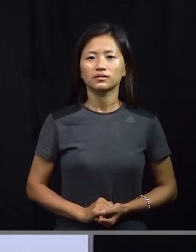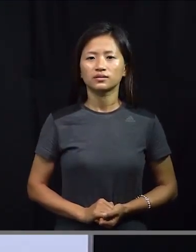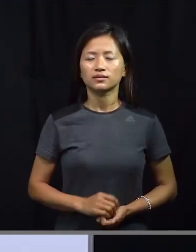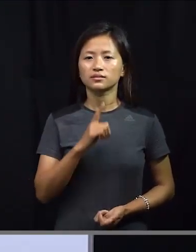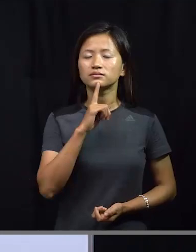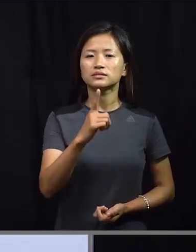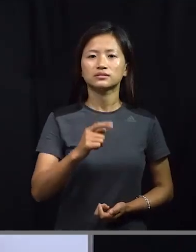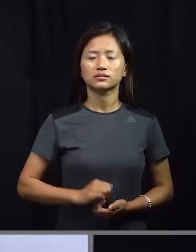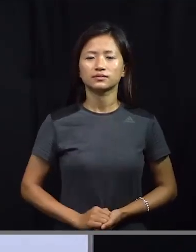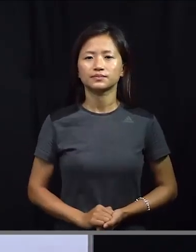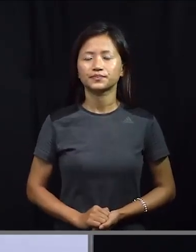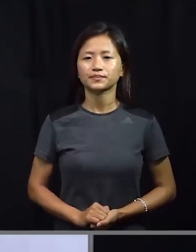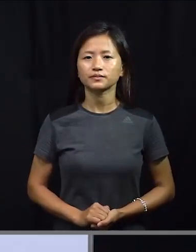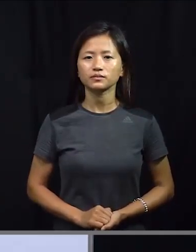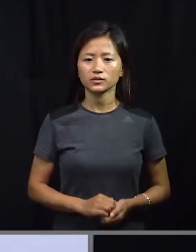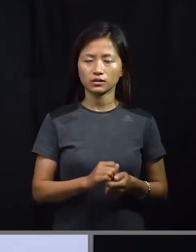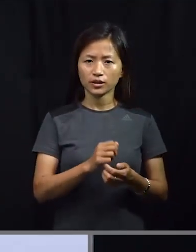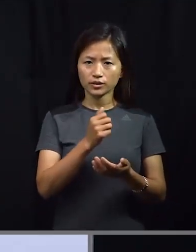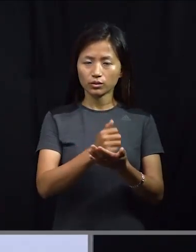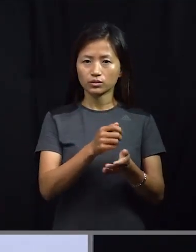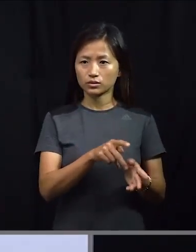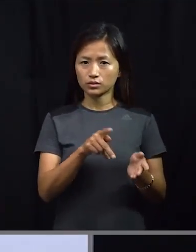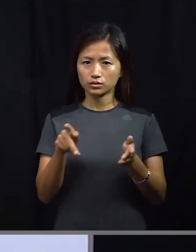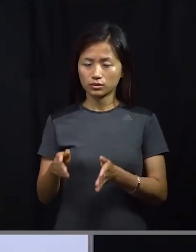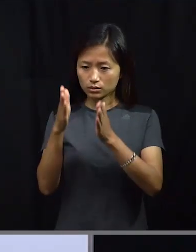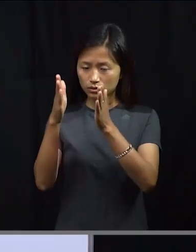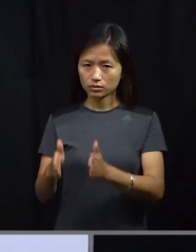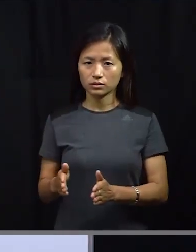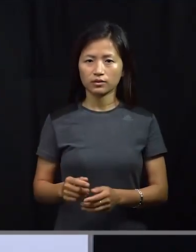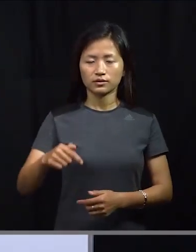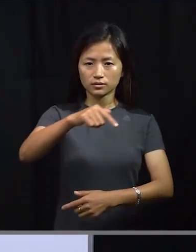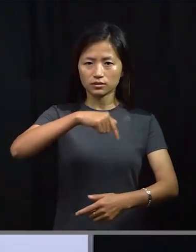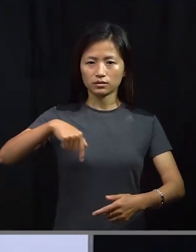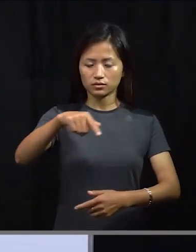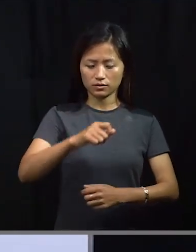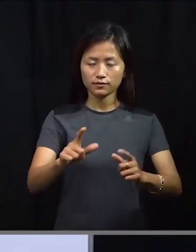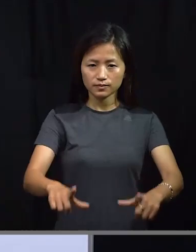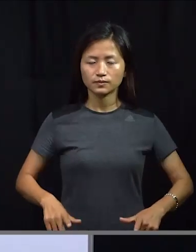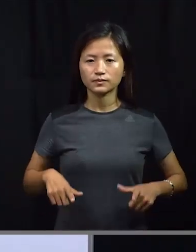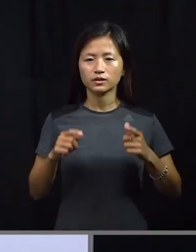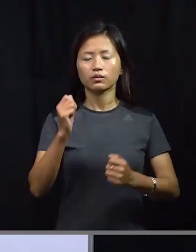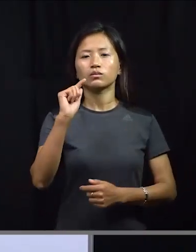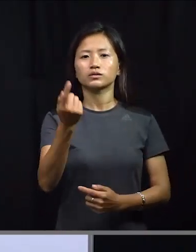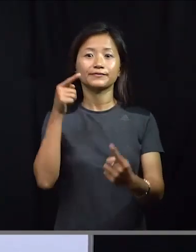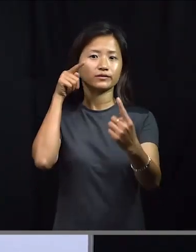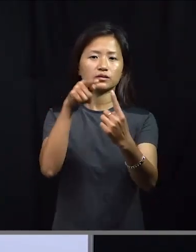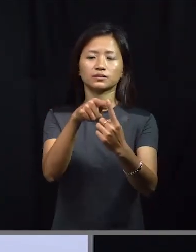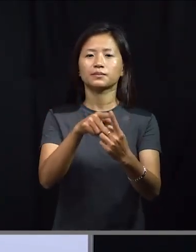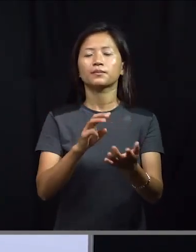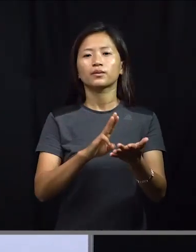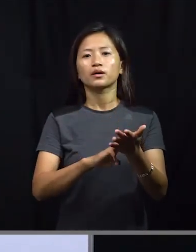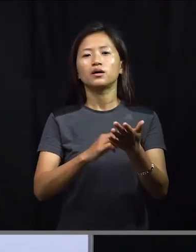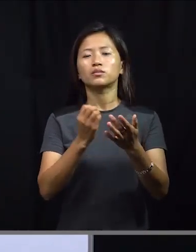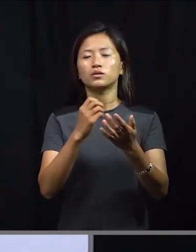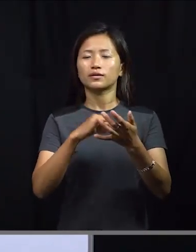it says that in order to release ourselves from all the cycles of life, one has to attain moksha, which